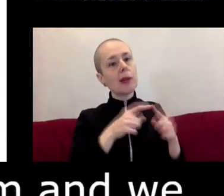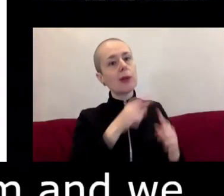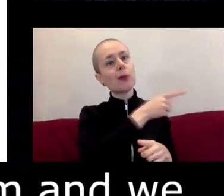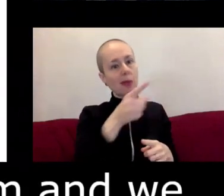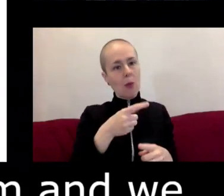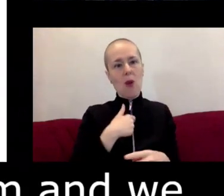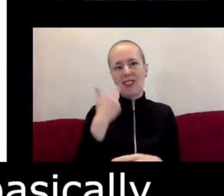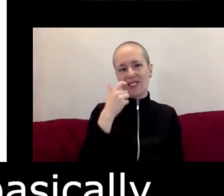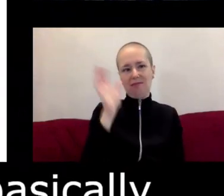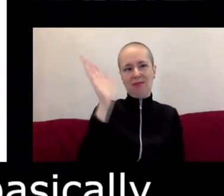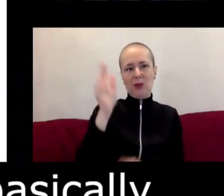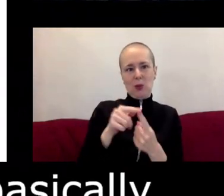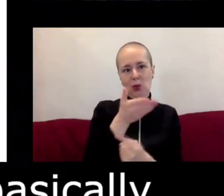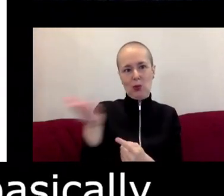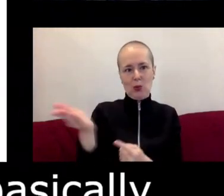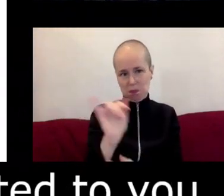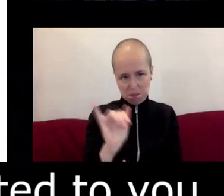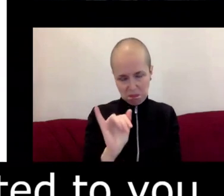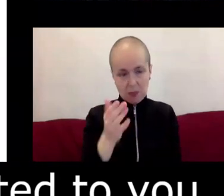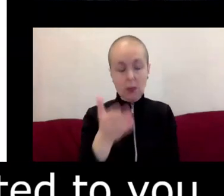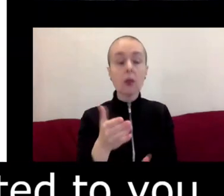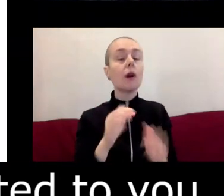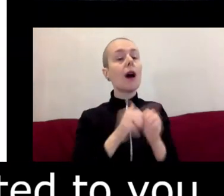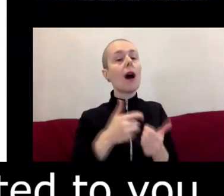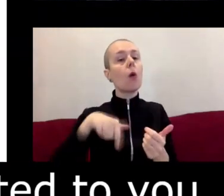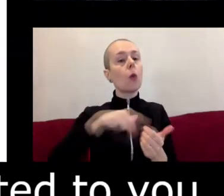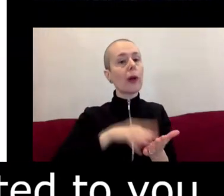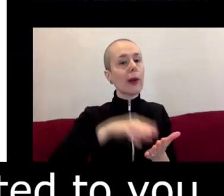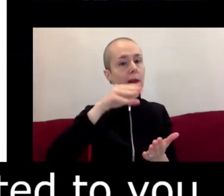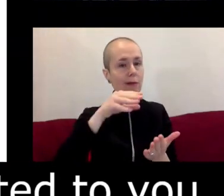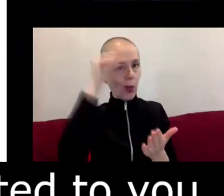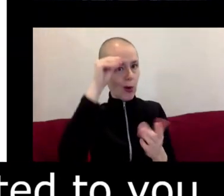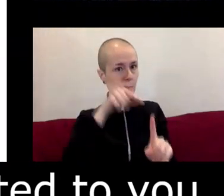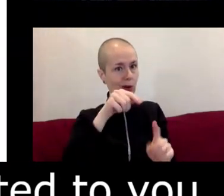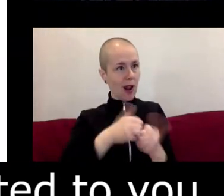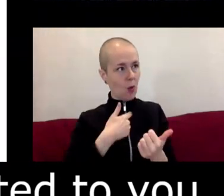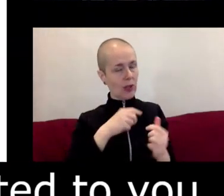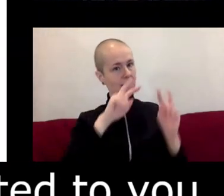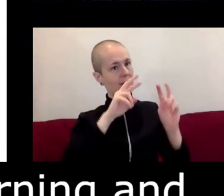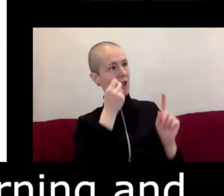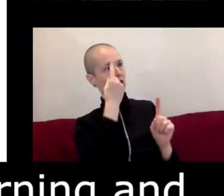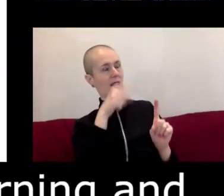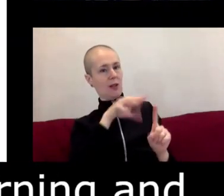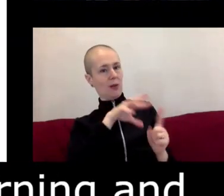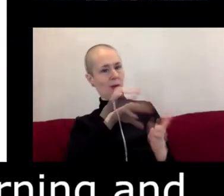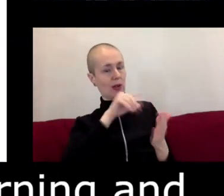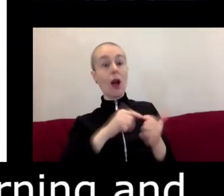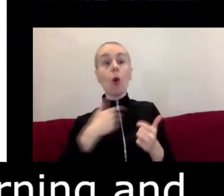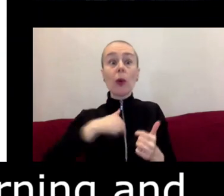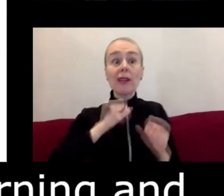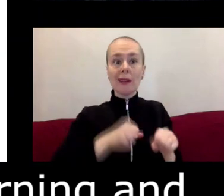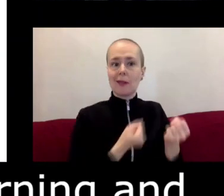you about how we view learning and how we can all support kids as adults. And